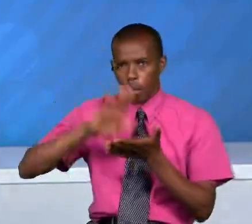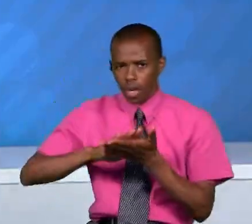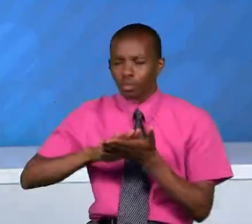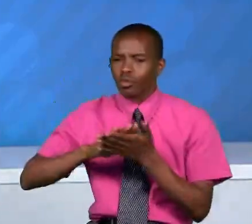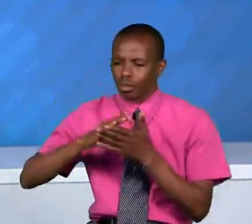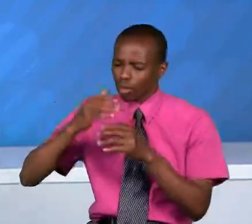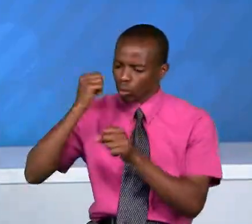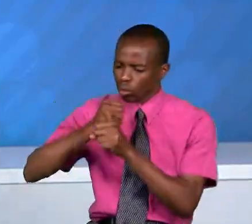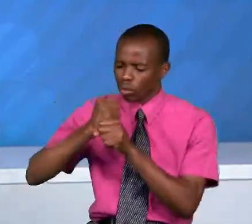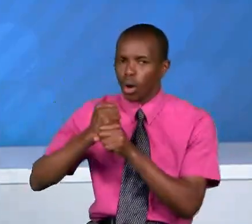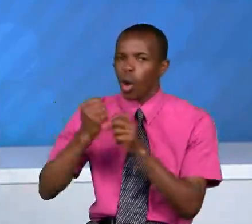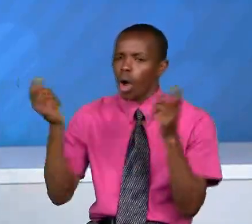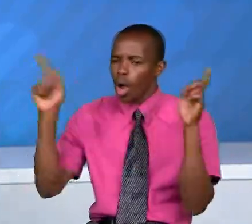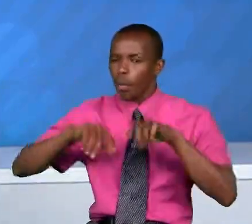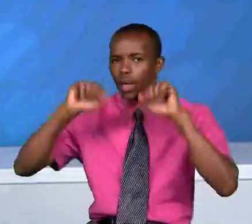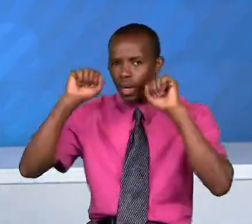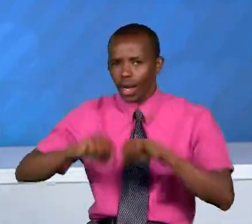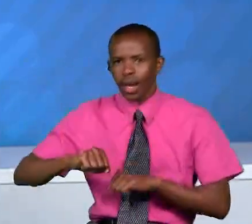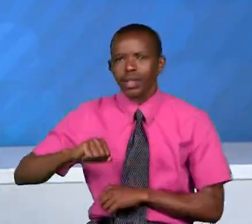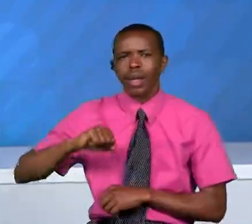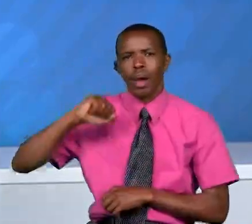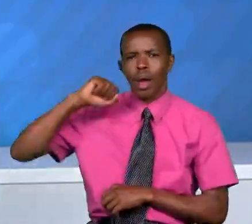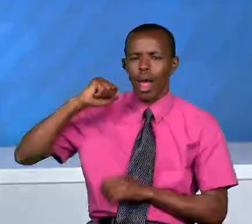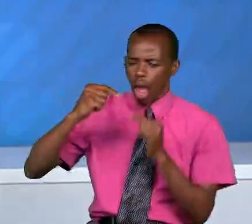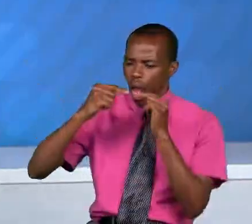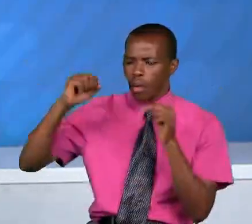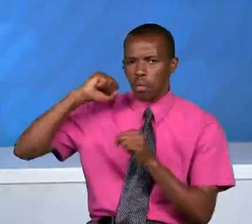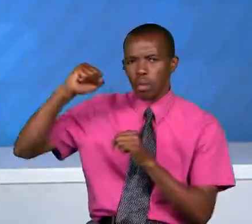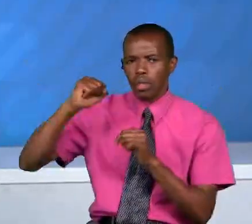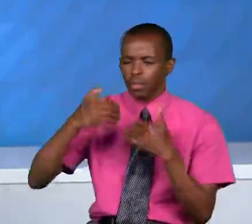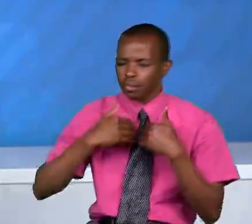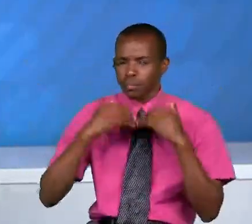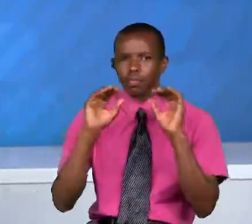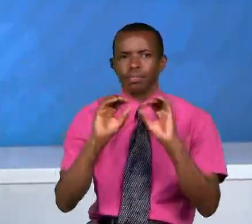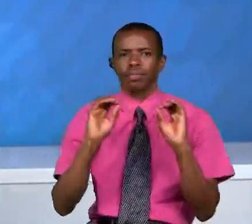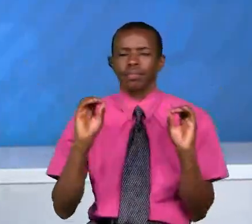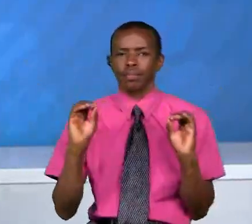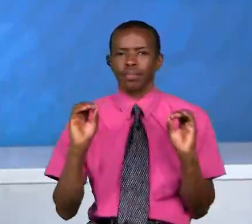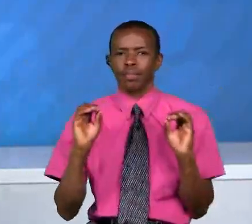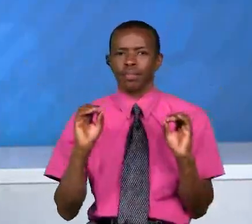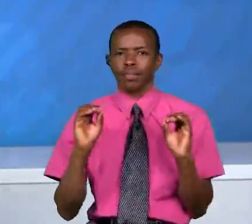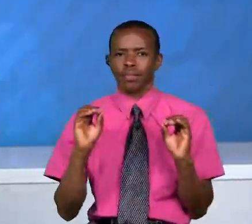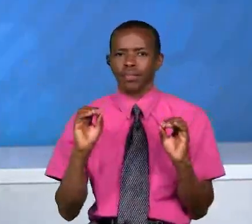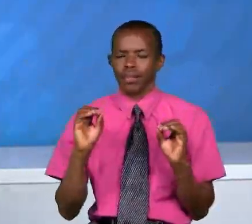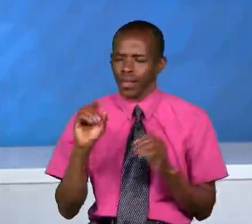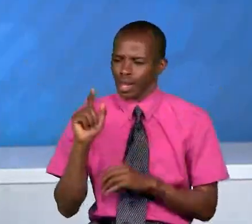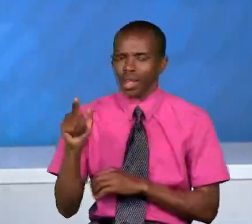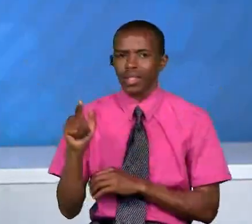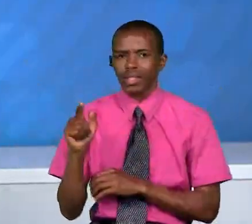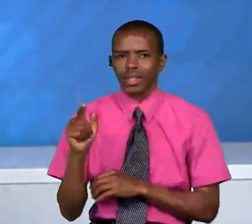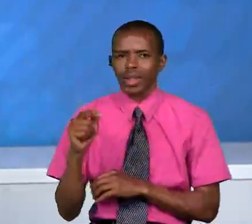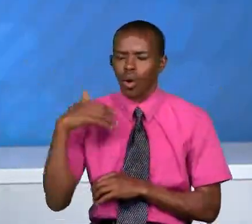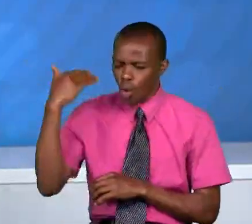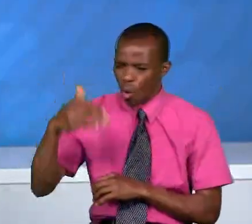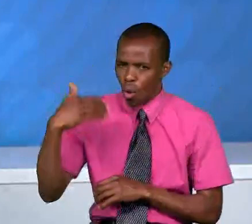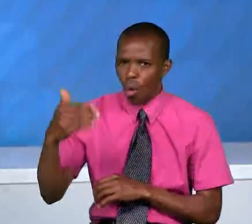around. And, you know, they say there are no enemies in politics. So, you know, this is something I've always